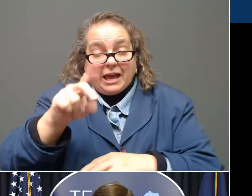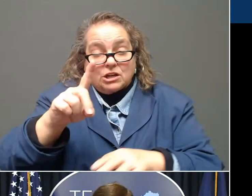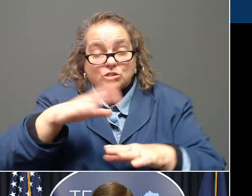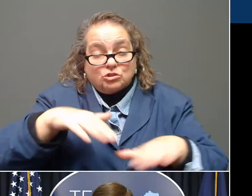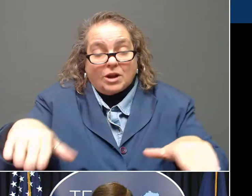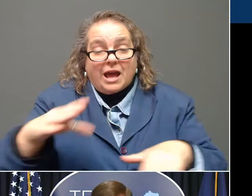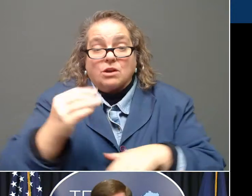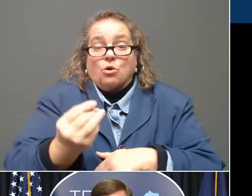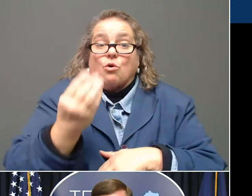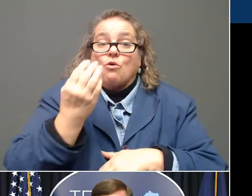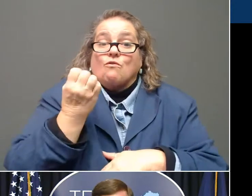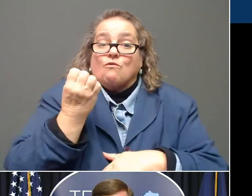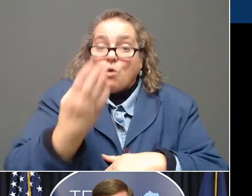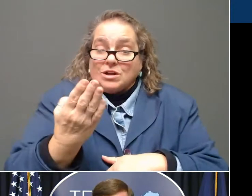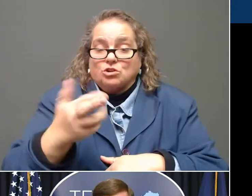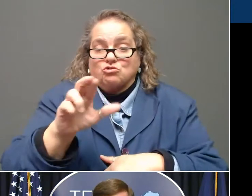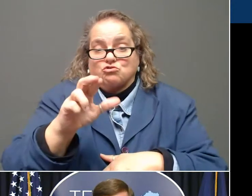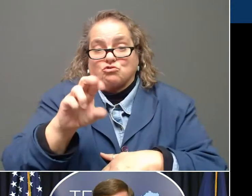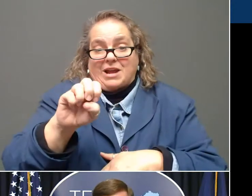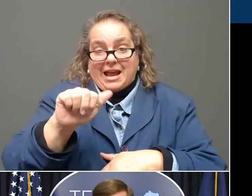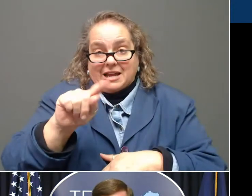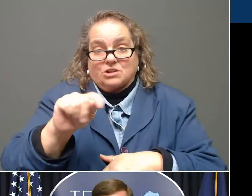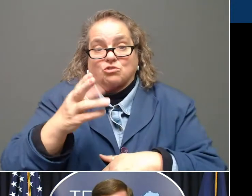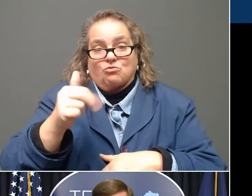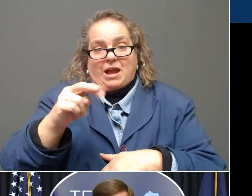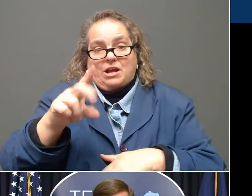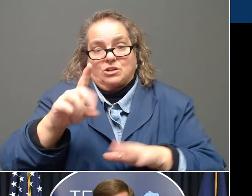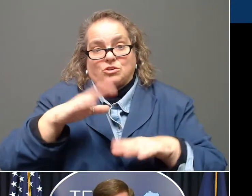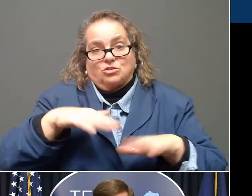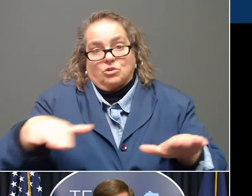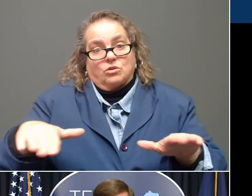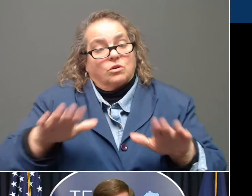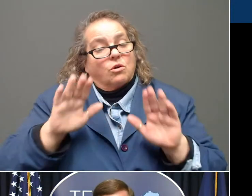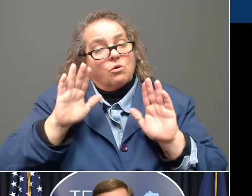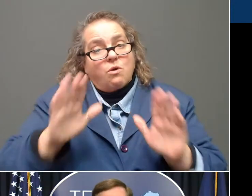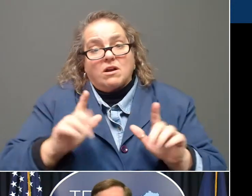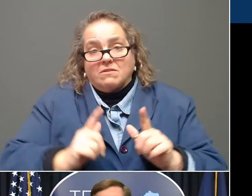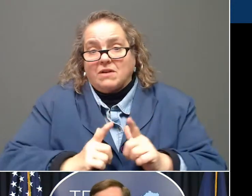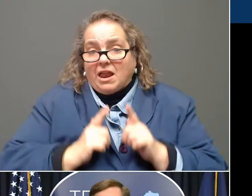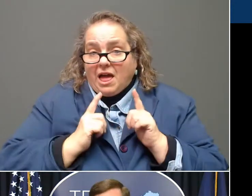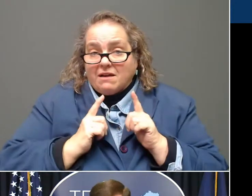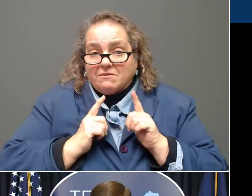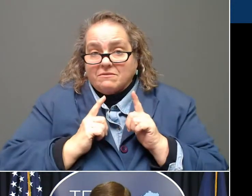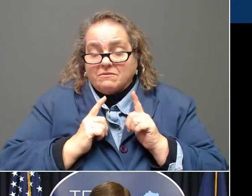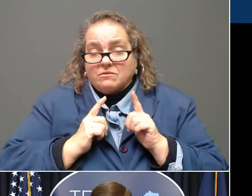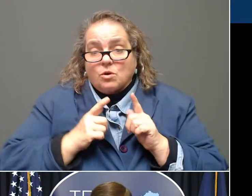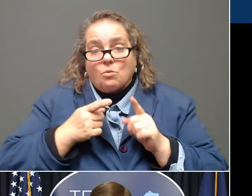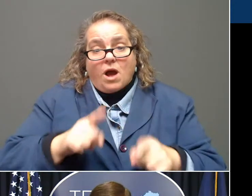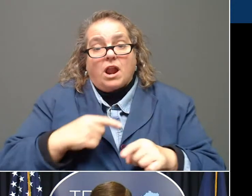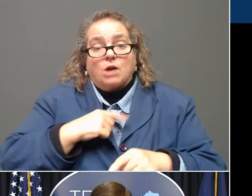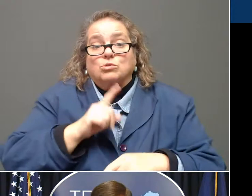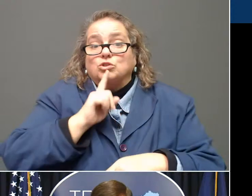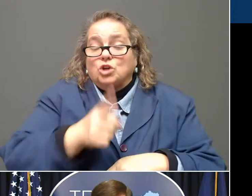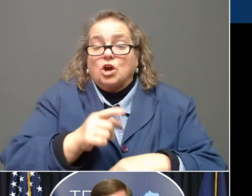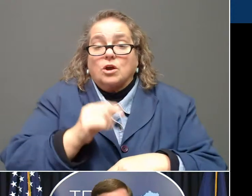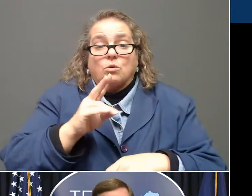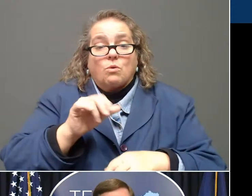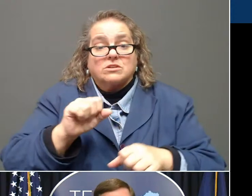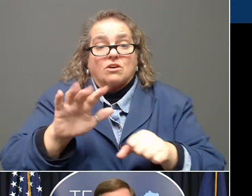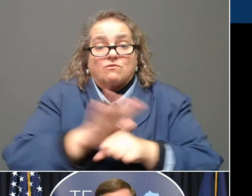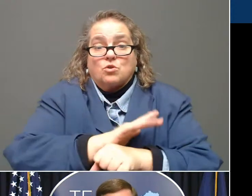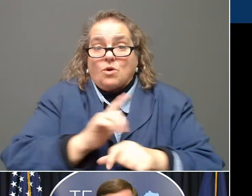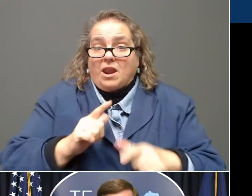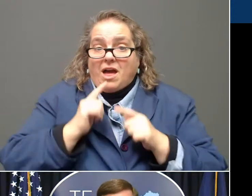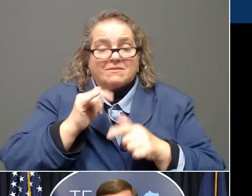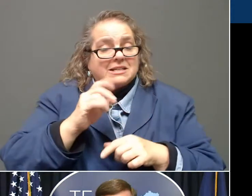have a great career and was an avid reader and poem writer. She was also very active in her church, Rice Station Christian